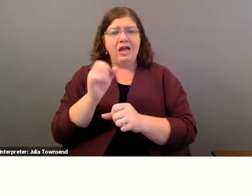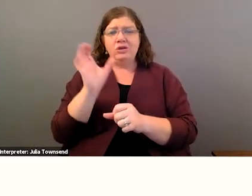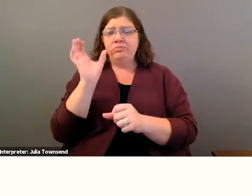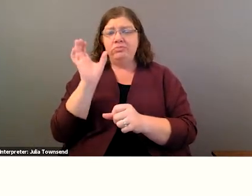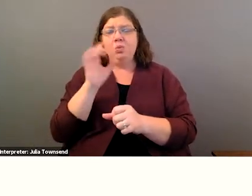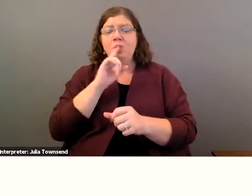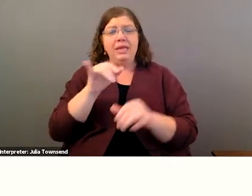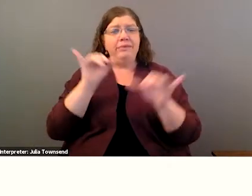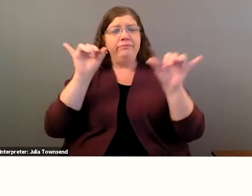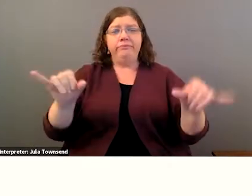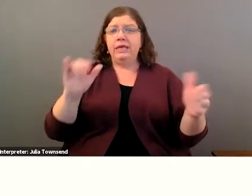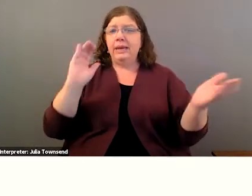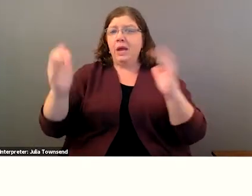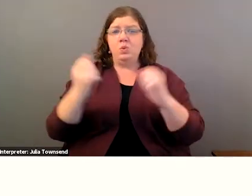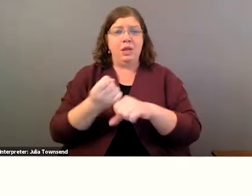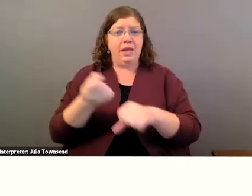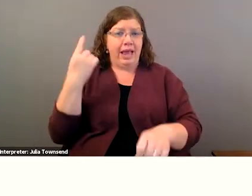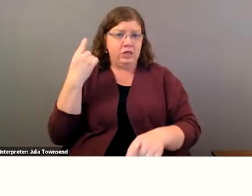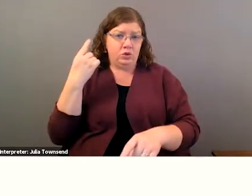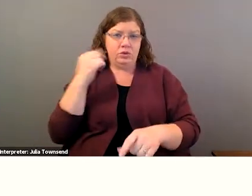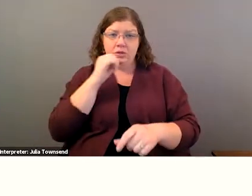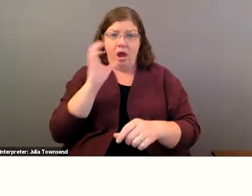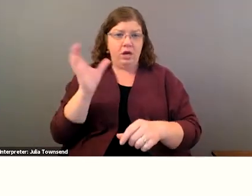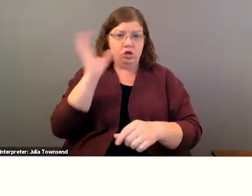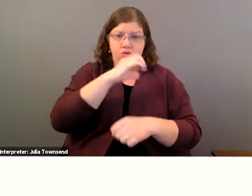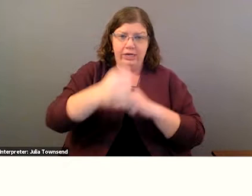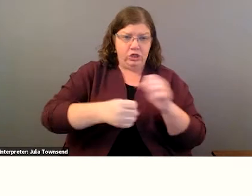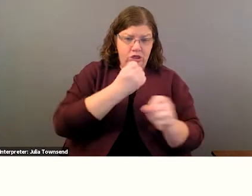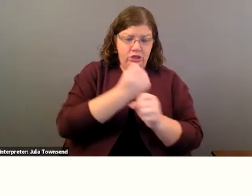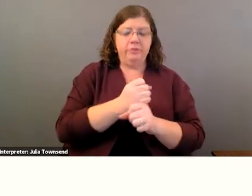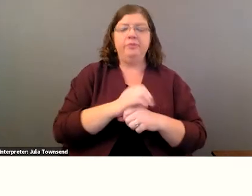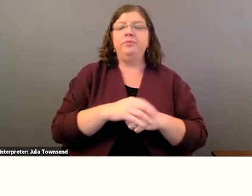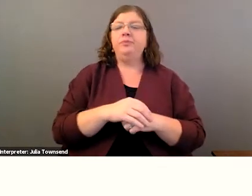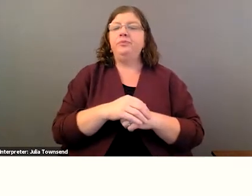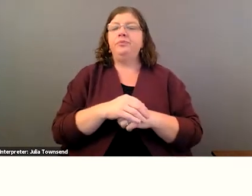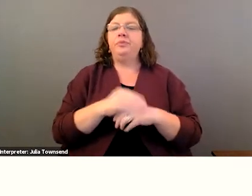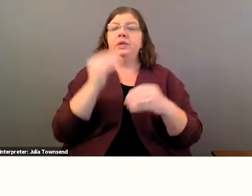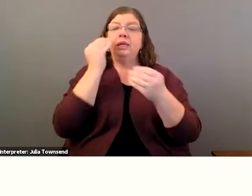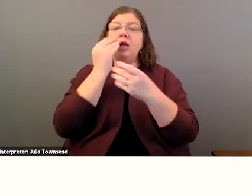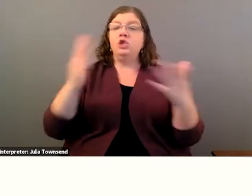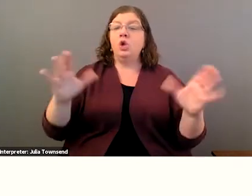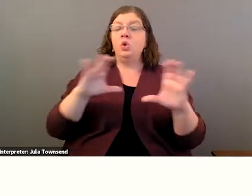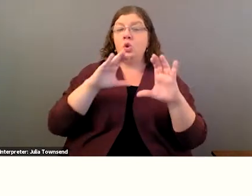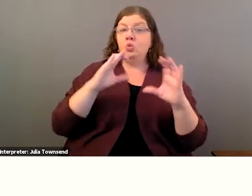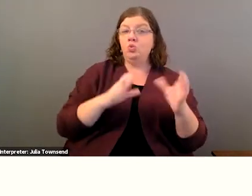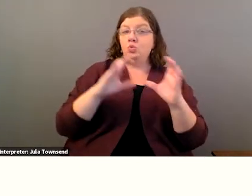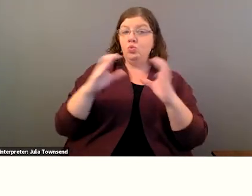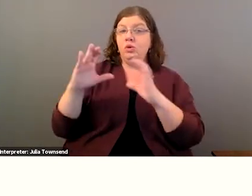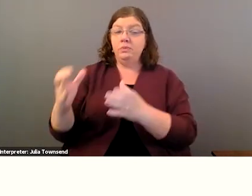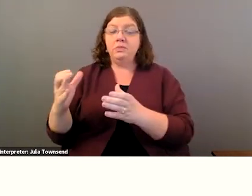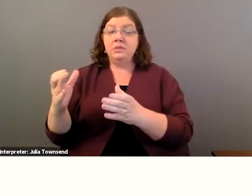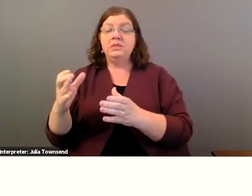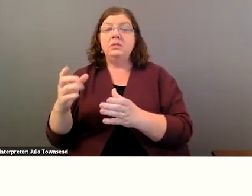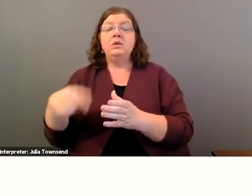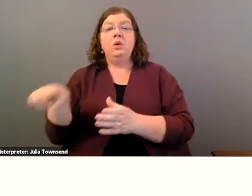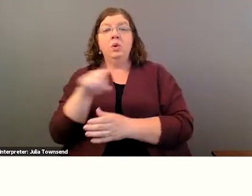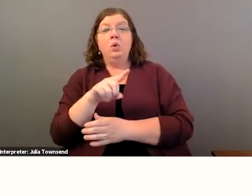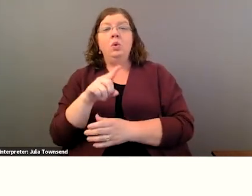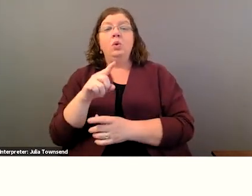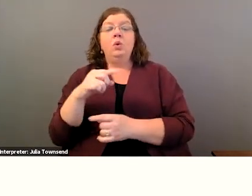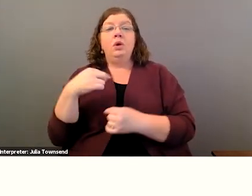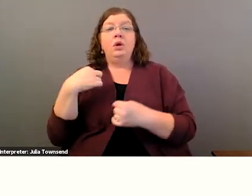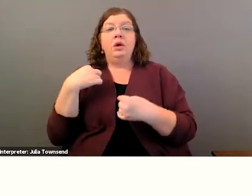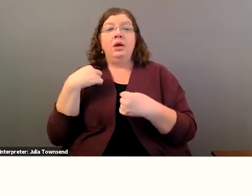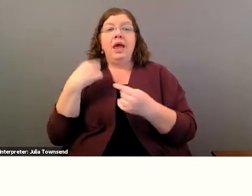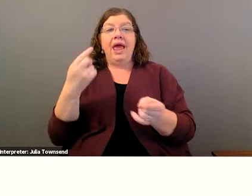year. Want to let you know the groups who have